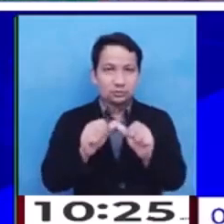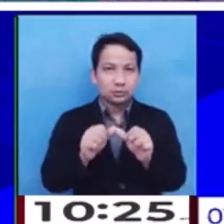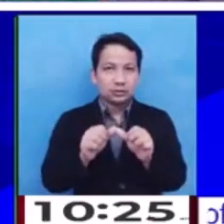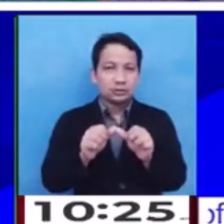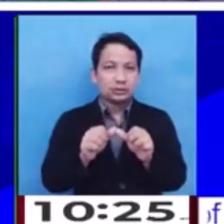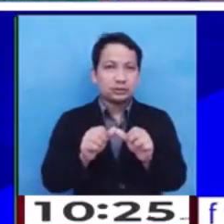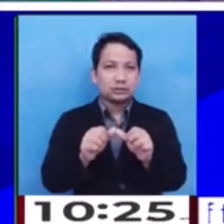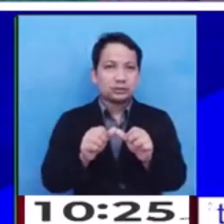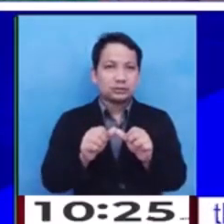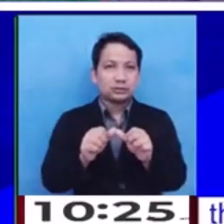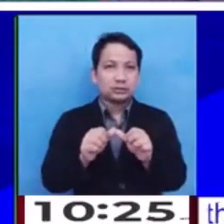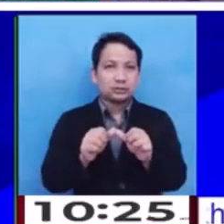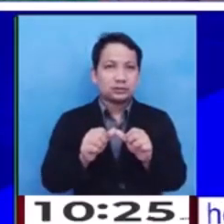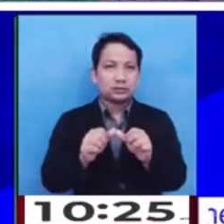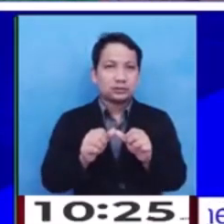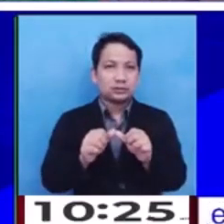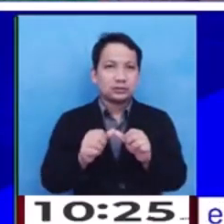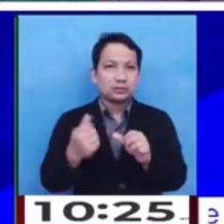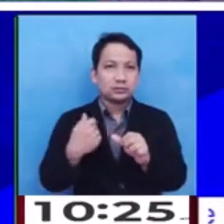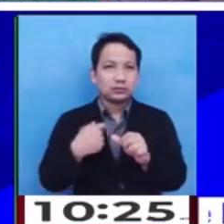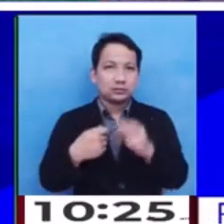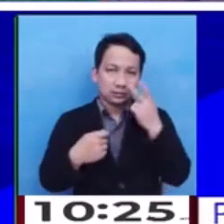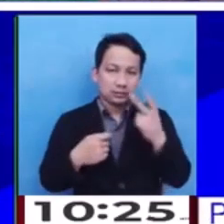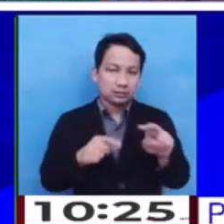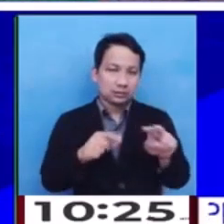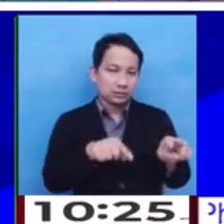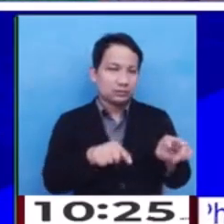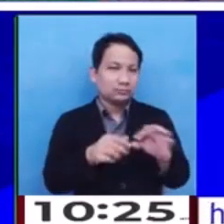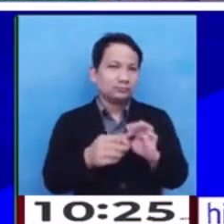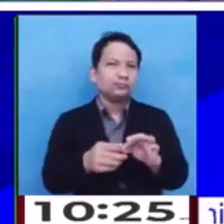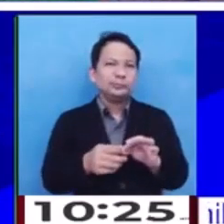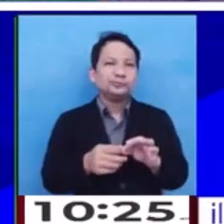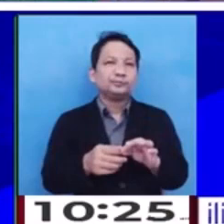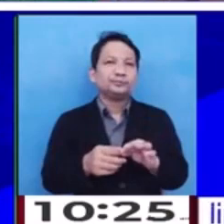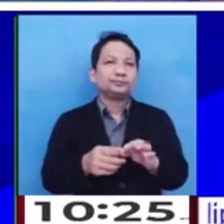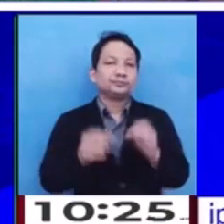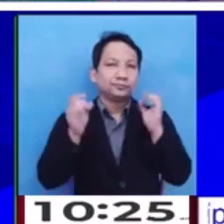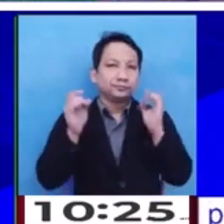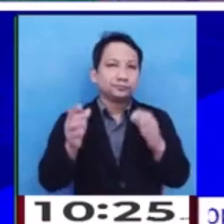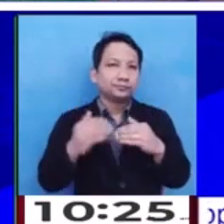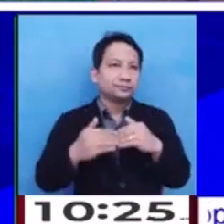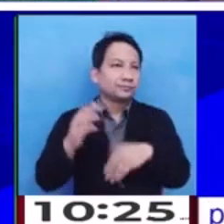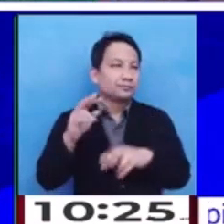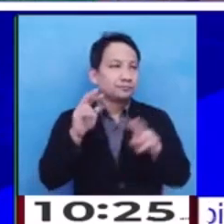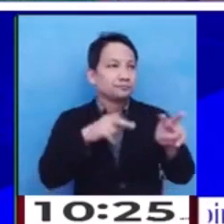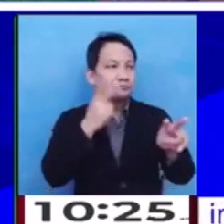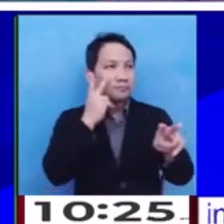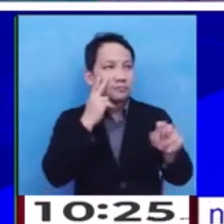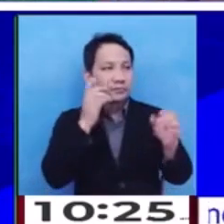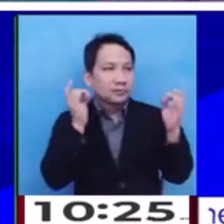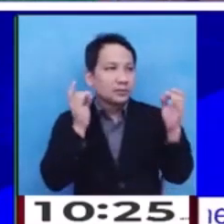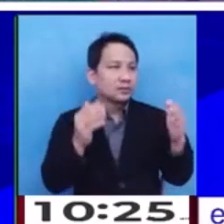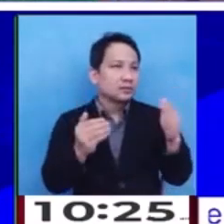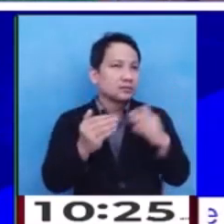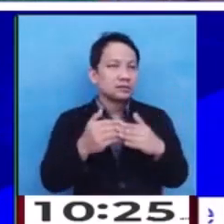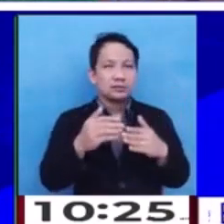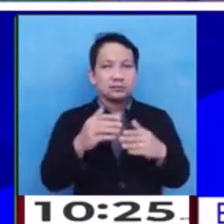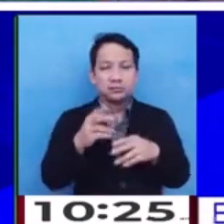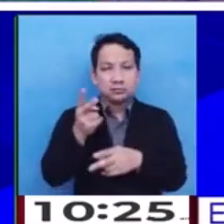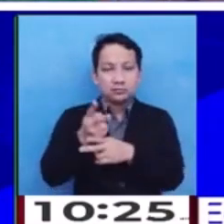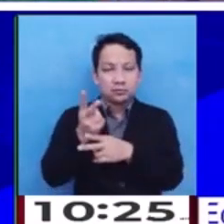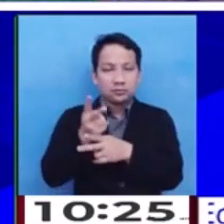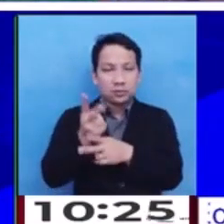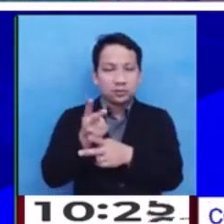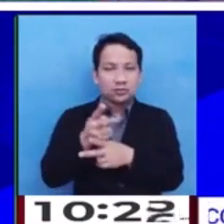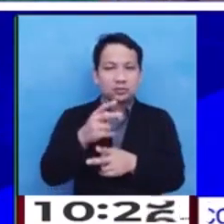are, as you keep saying, there are risks that we need to watch out. The El Nino is clearly a